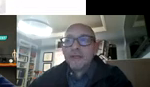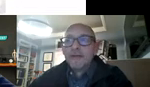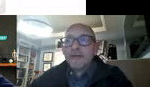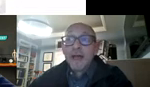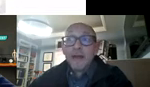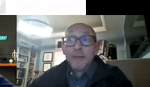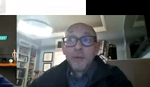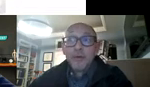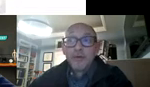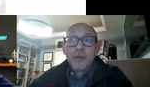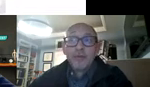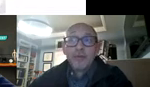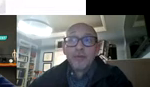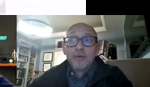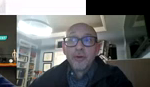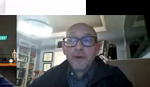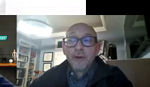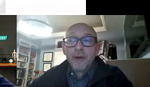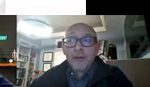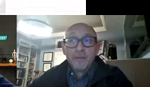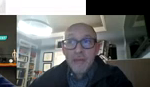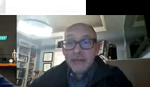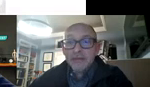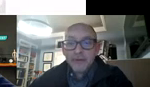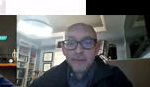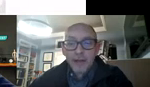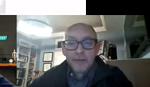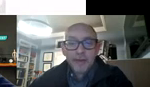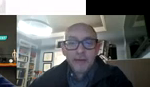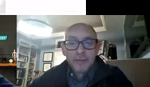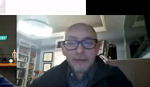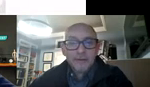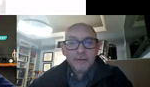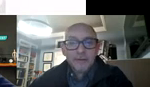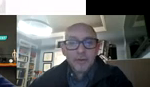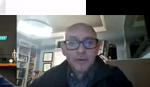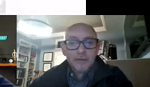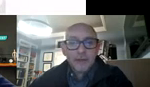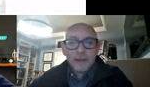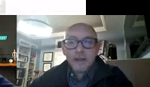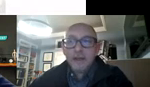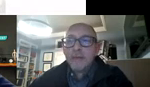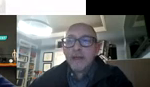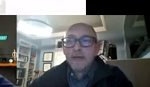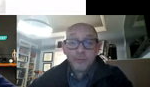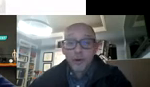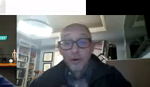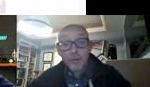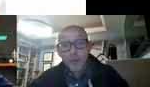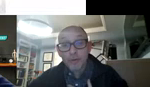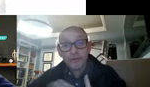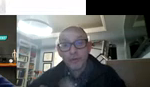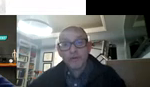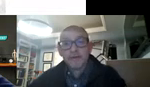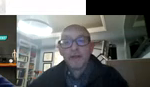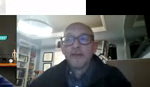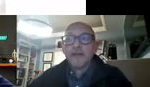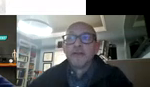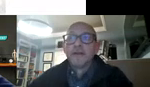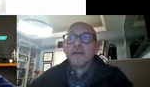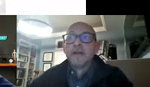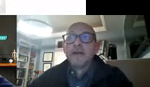cool. So yeah, we will try to preserve as many trees as possible. That's what makes sites so wonderful, as for our new homeowners as